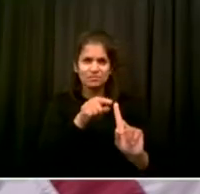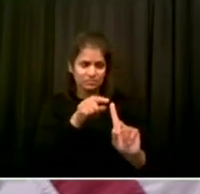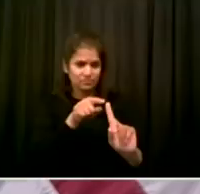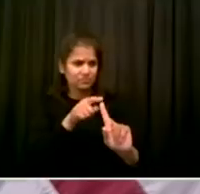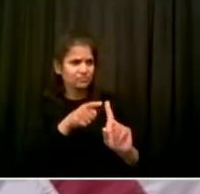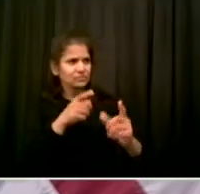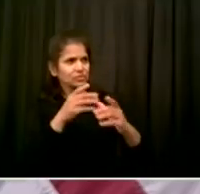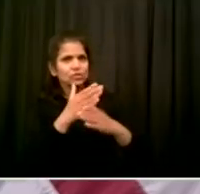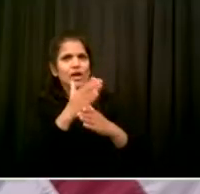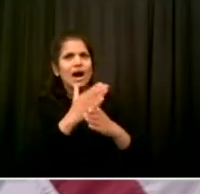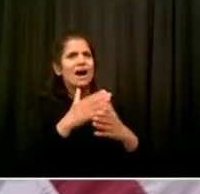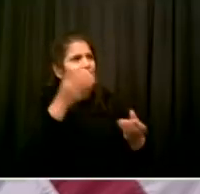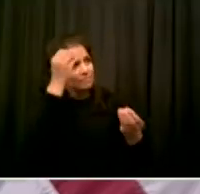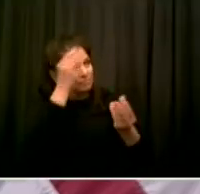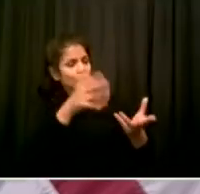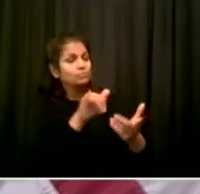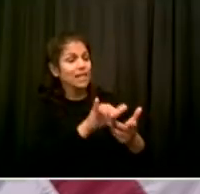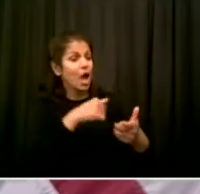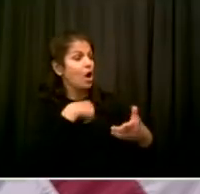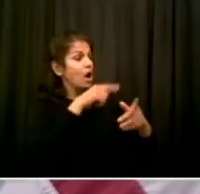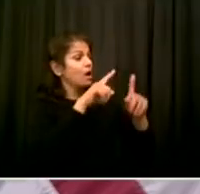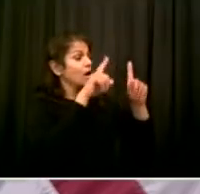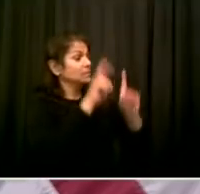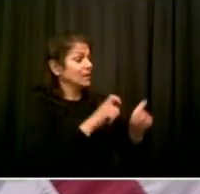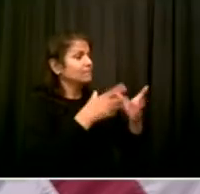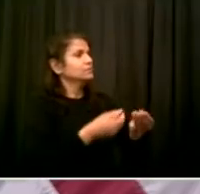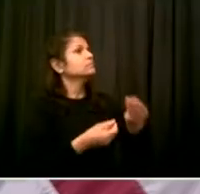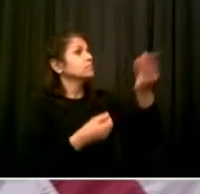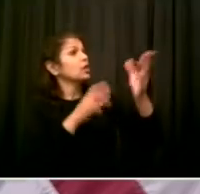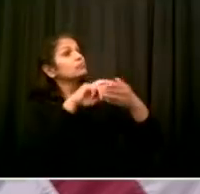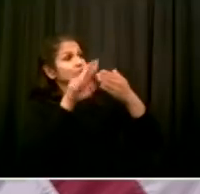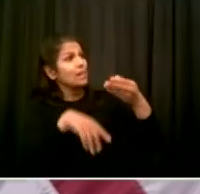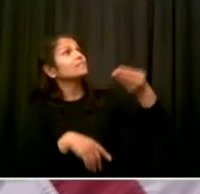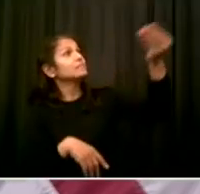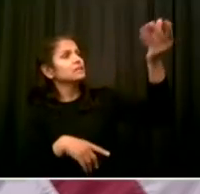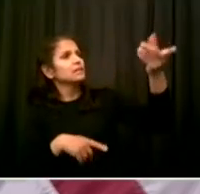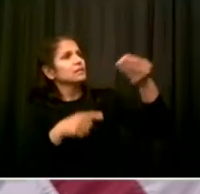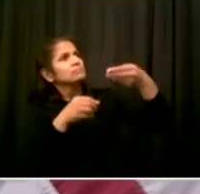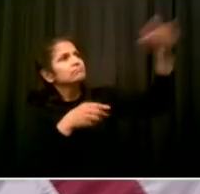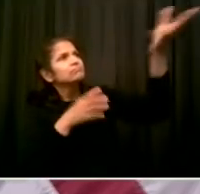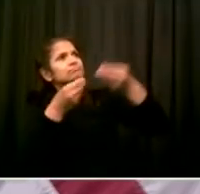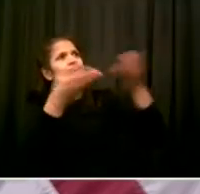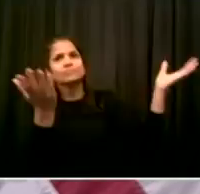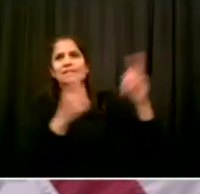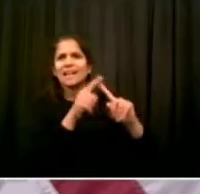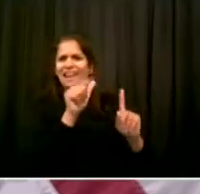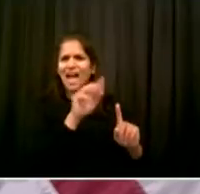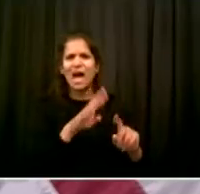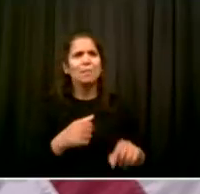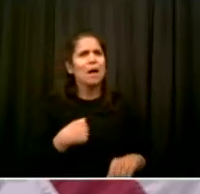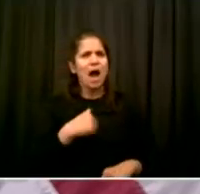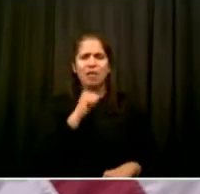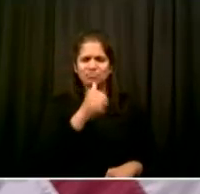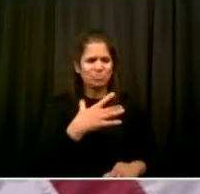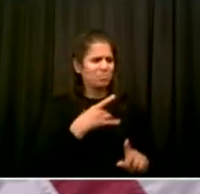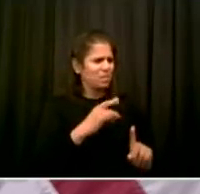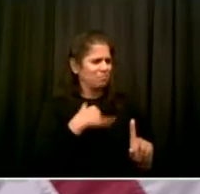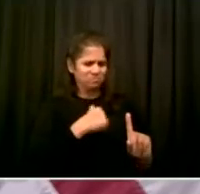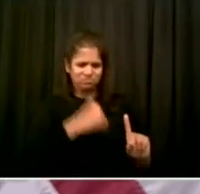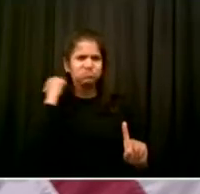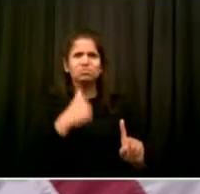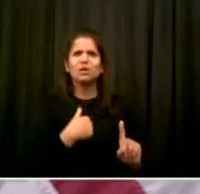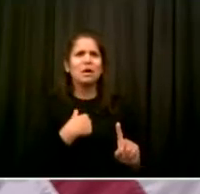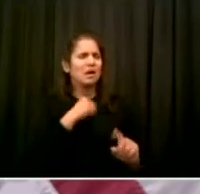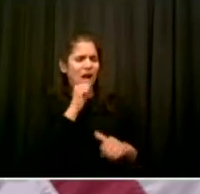I refused to those terms and called BioReference, where I was told the only way to get my test results would be to agree to the